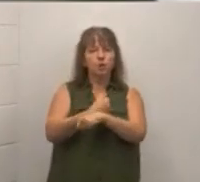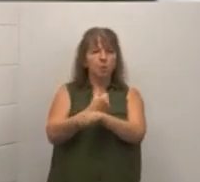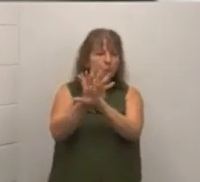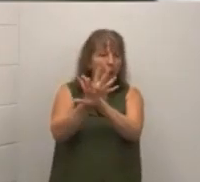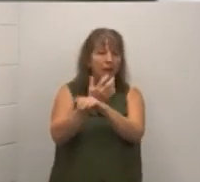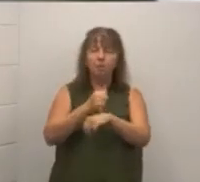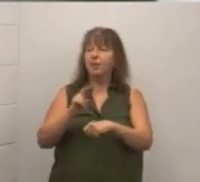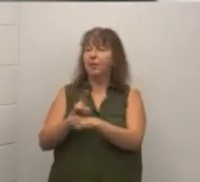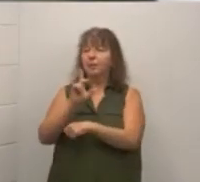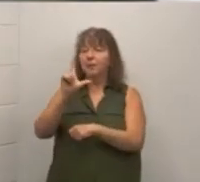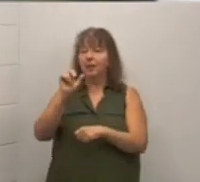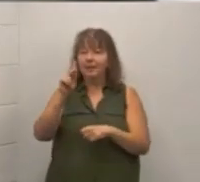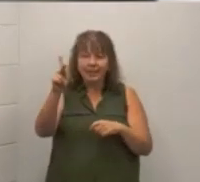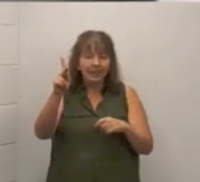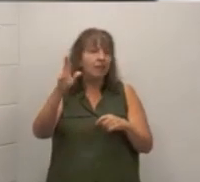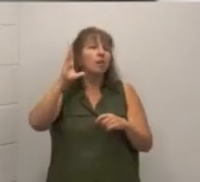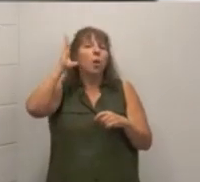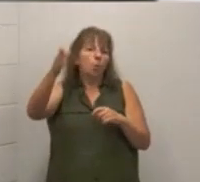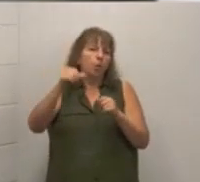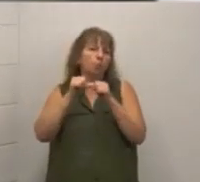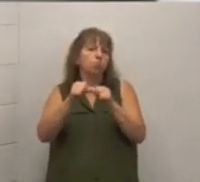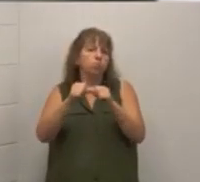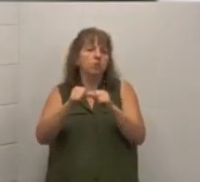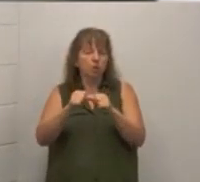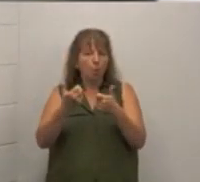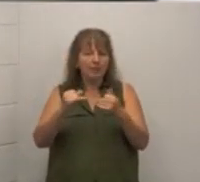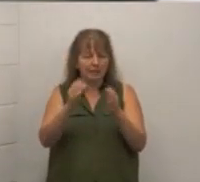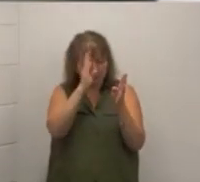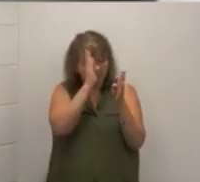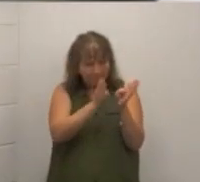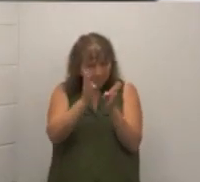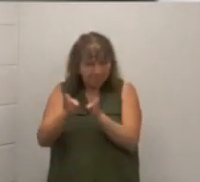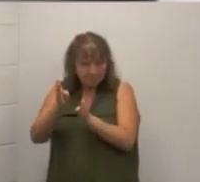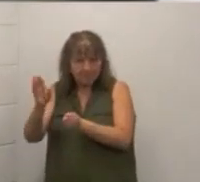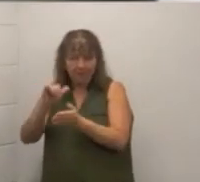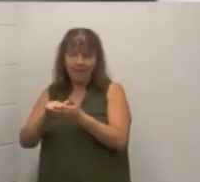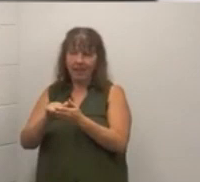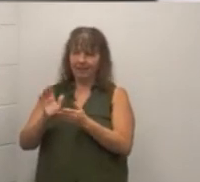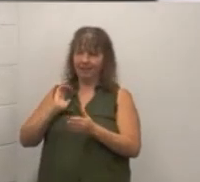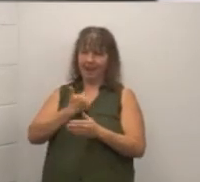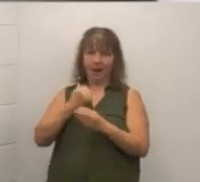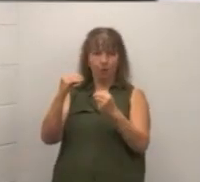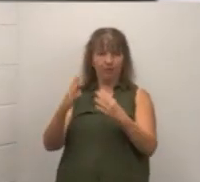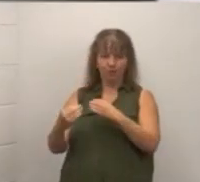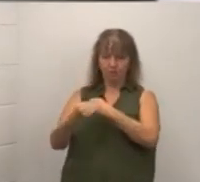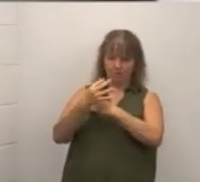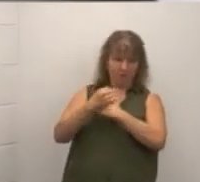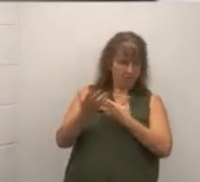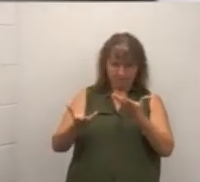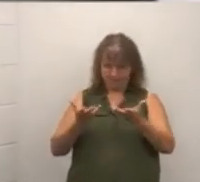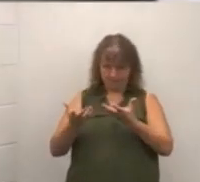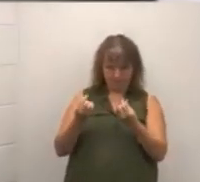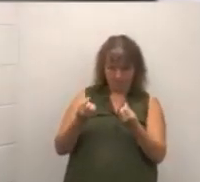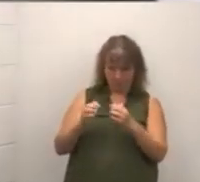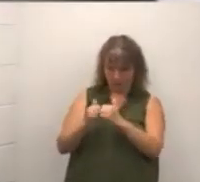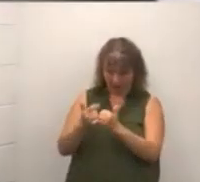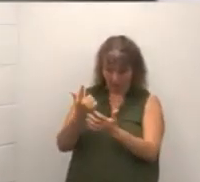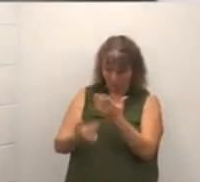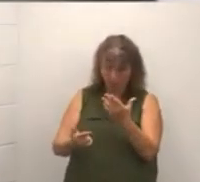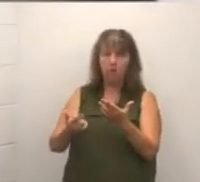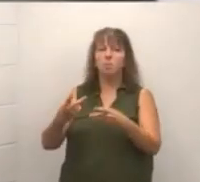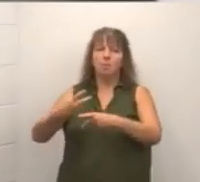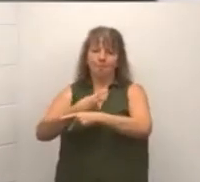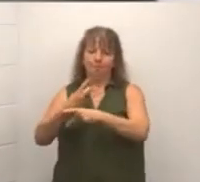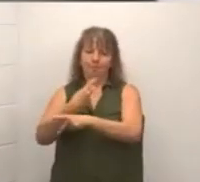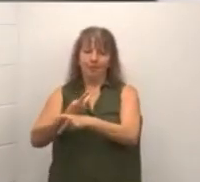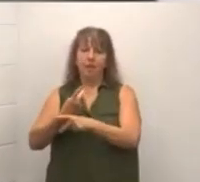leaders. So that work has already been underway with the advisors working with the web and link leaders to